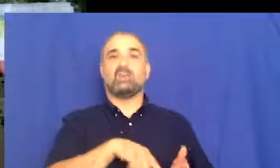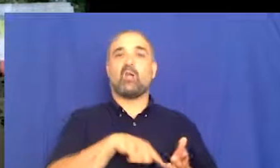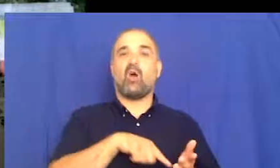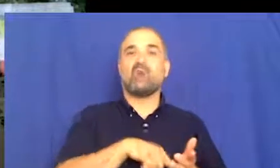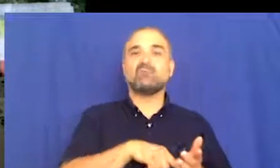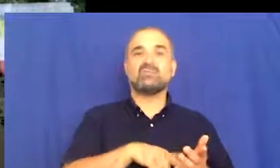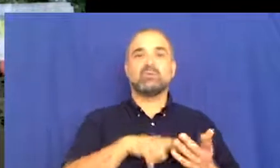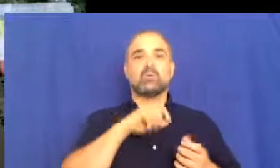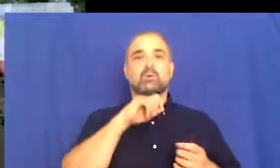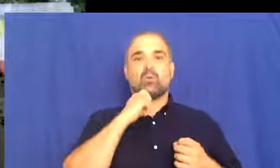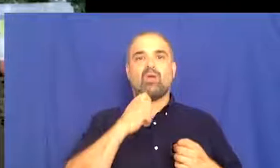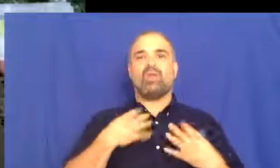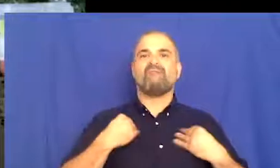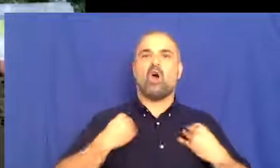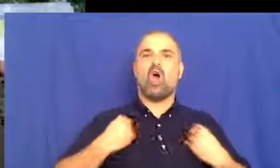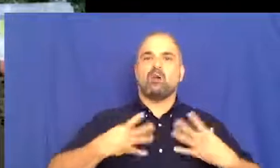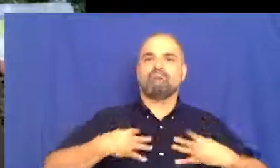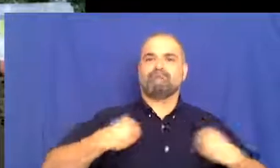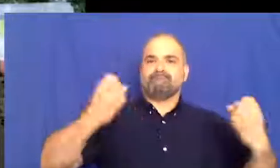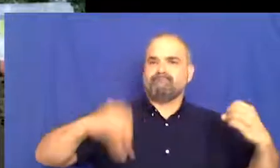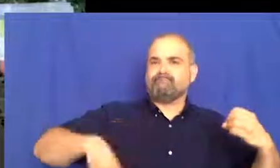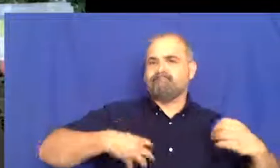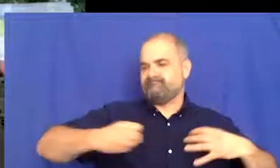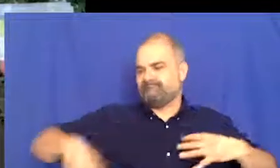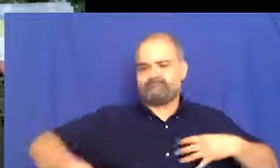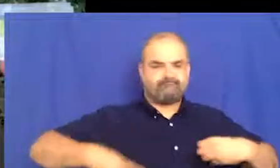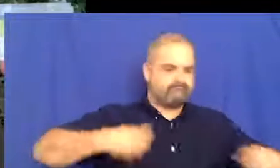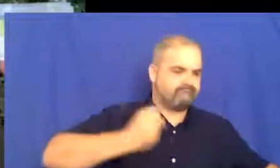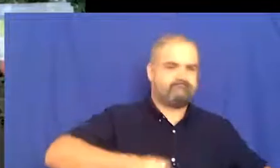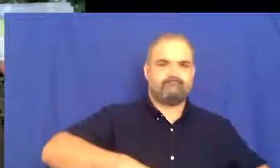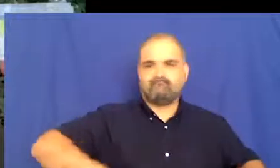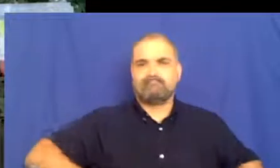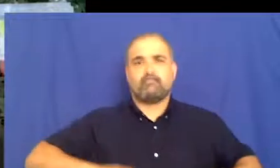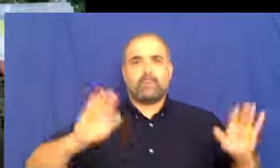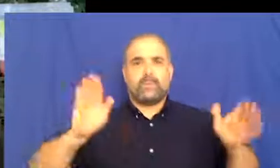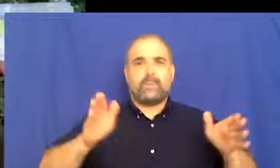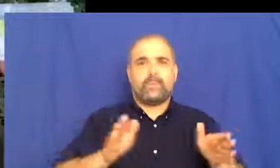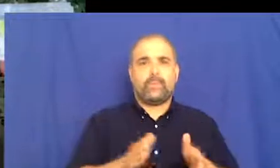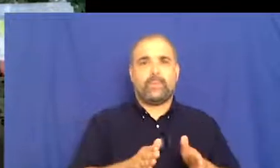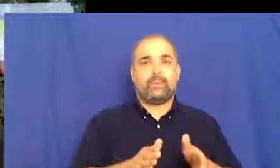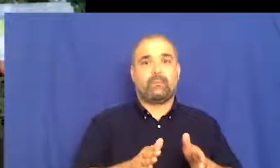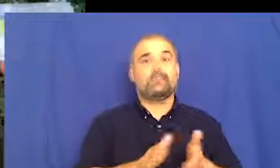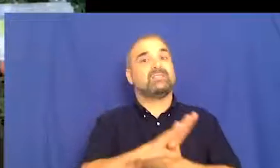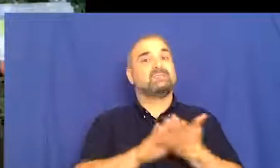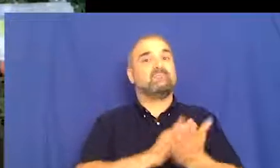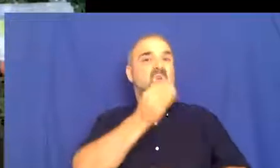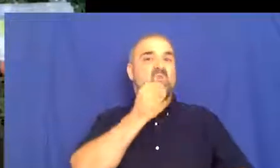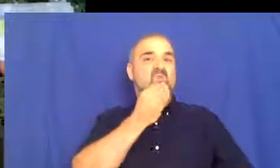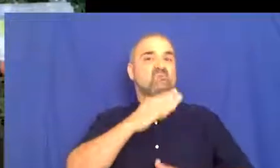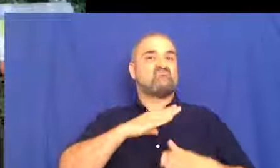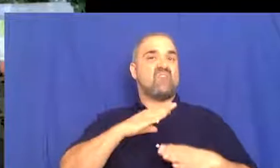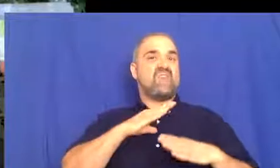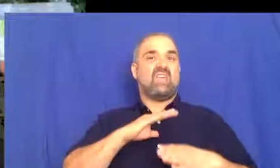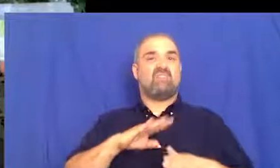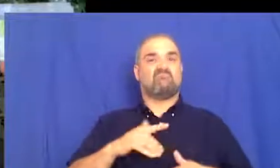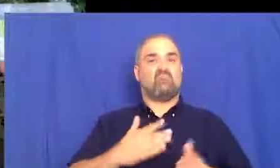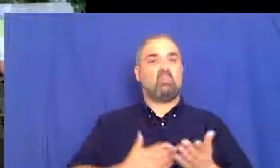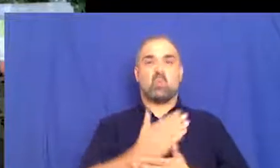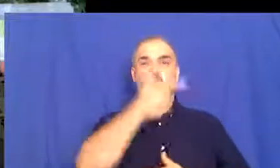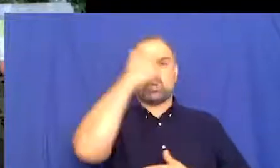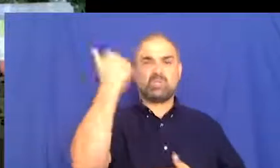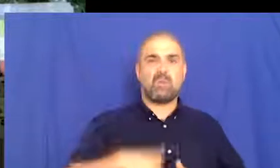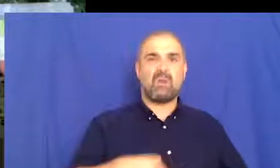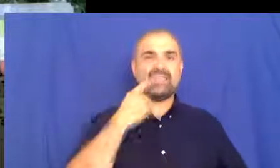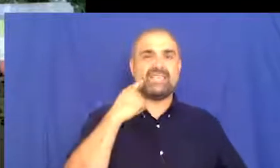she will actually, come to summertime, start shedding her fur and start dropping a little bit of weight. And that's because food is more readily available in the summer,